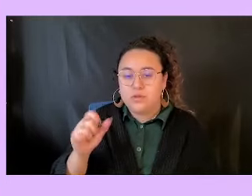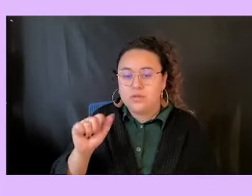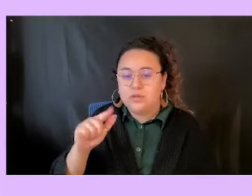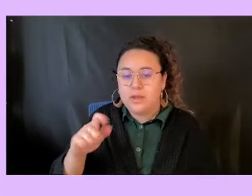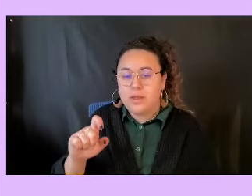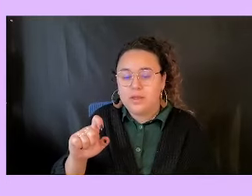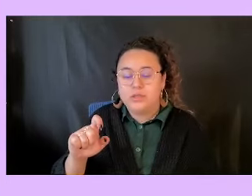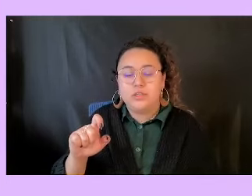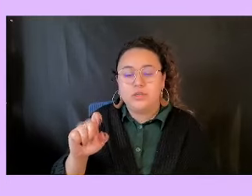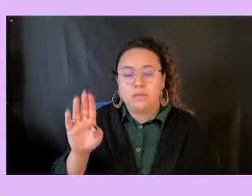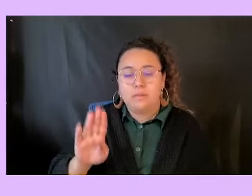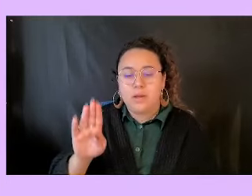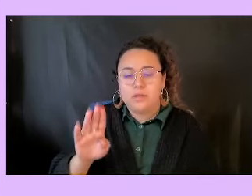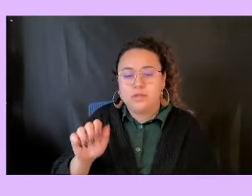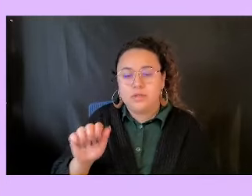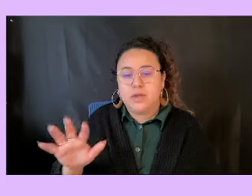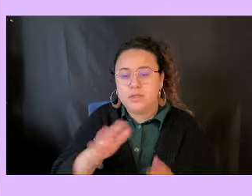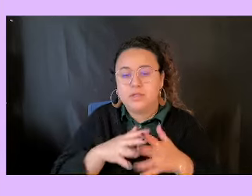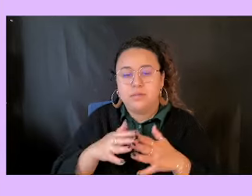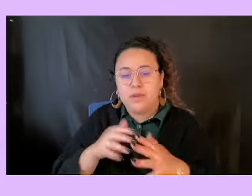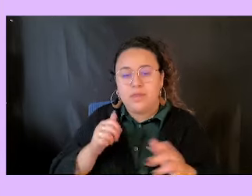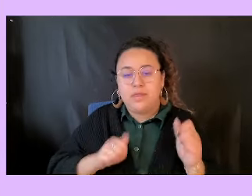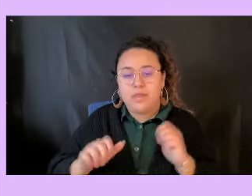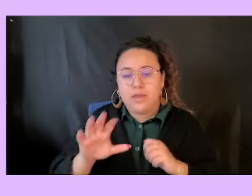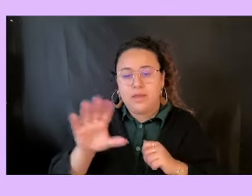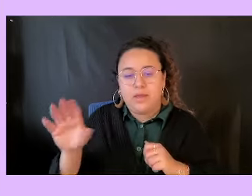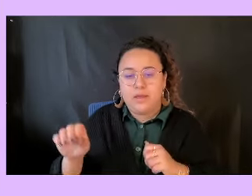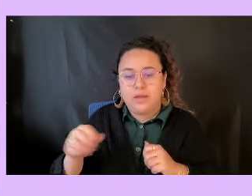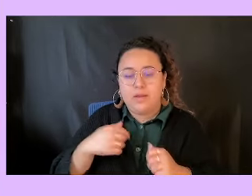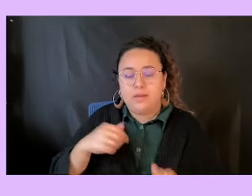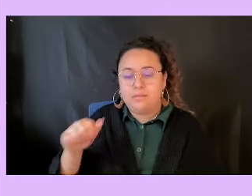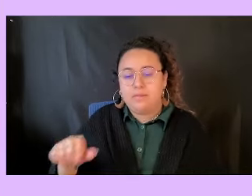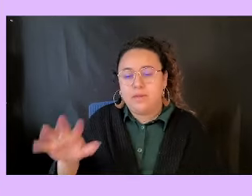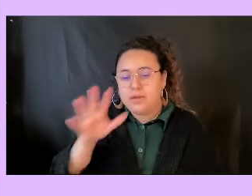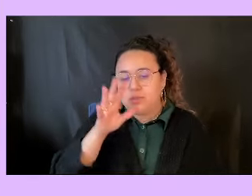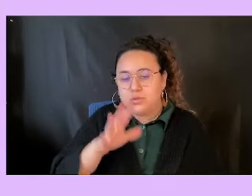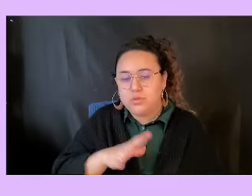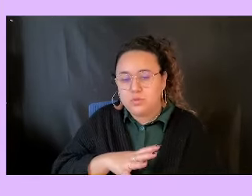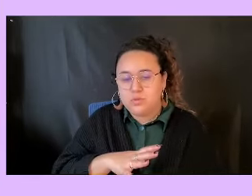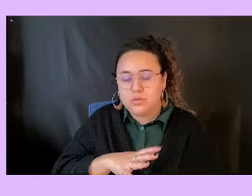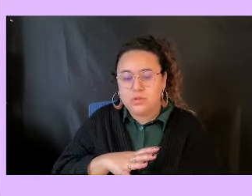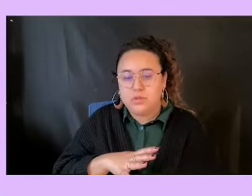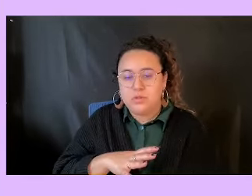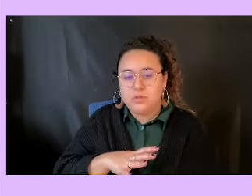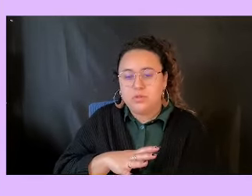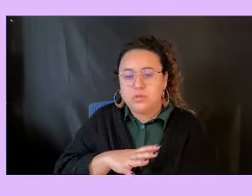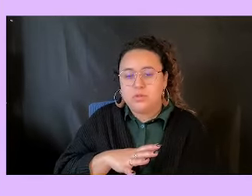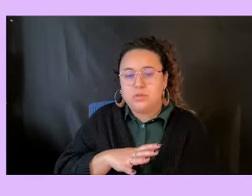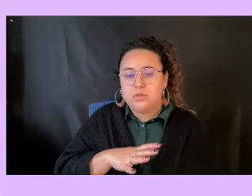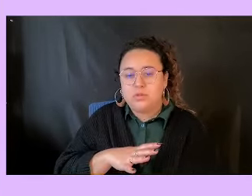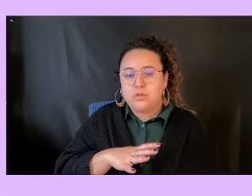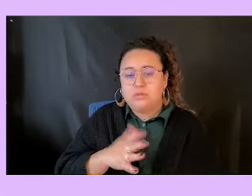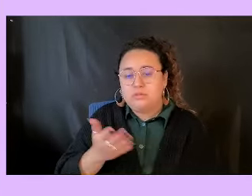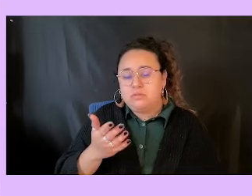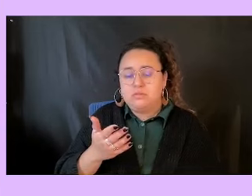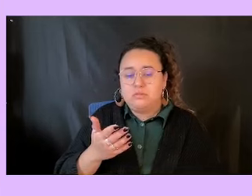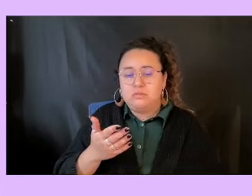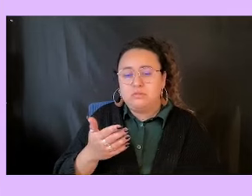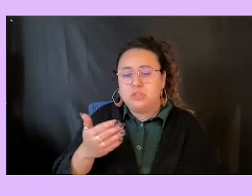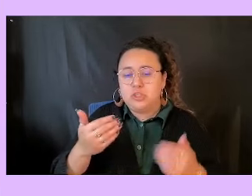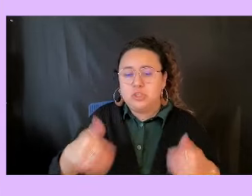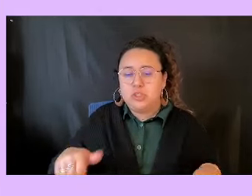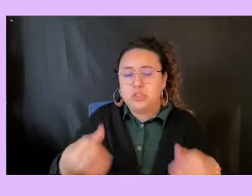American Theater Company. I am Asian, I'm an Asian woman in mid-length